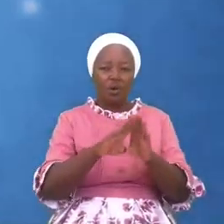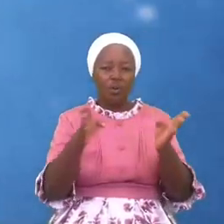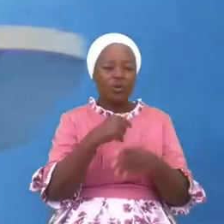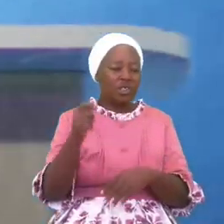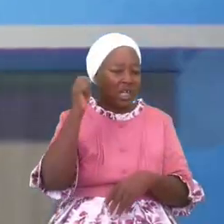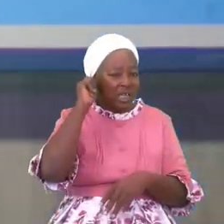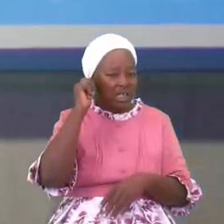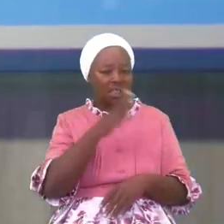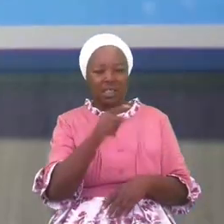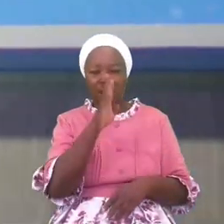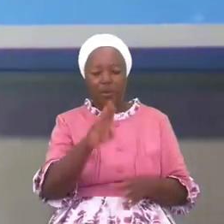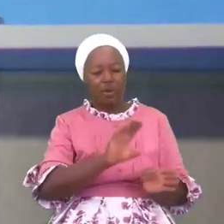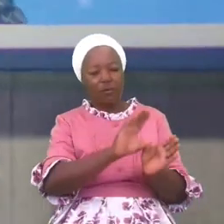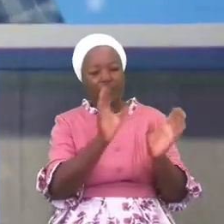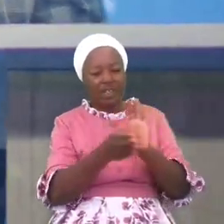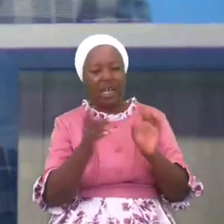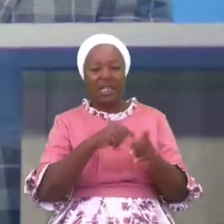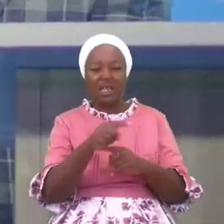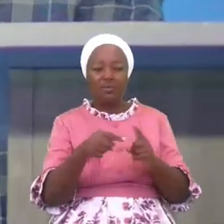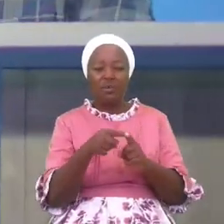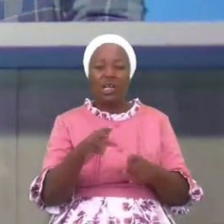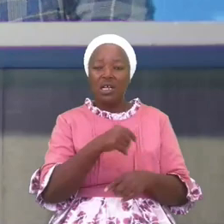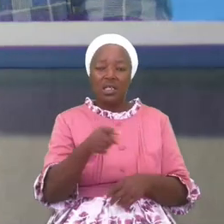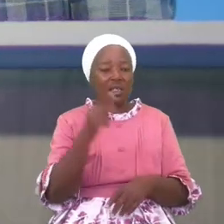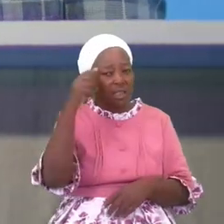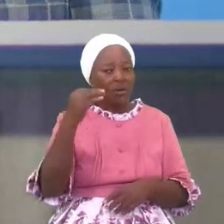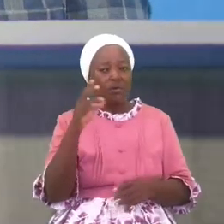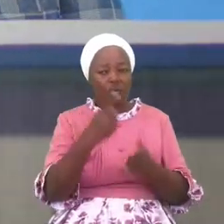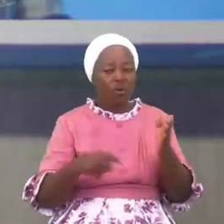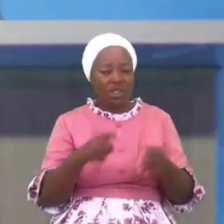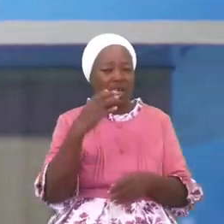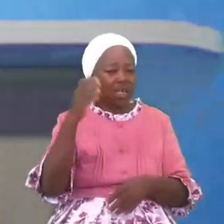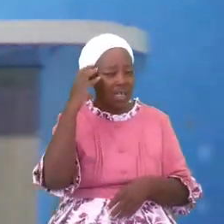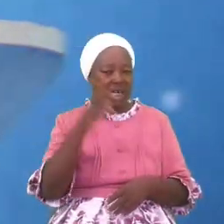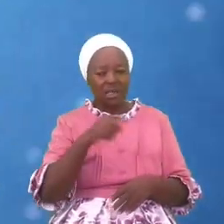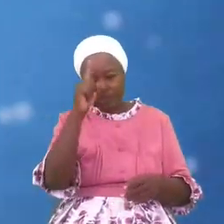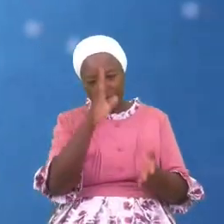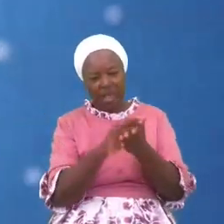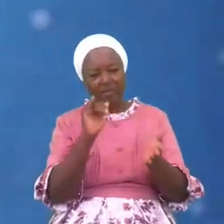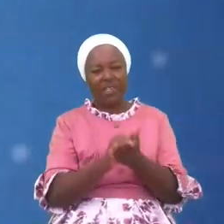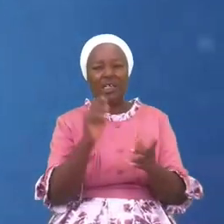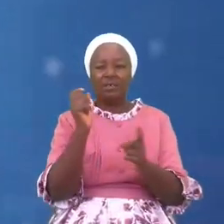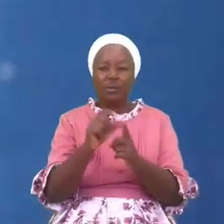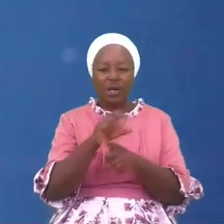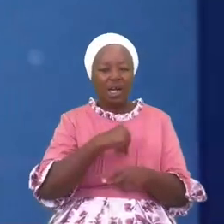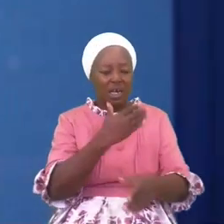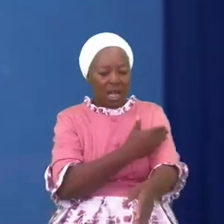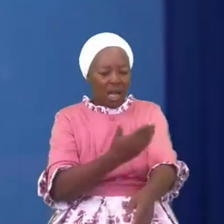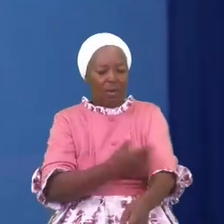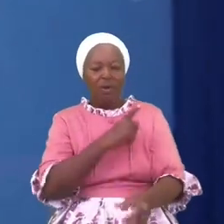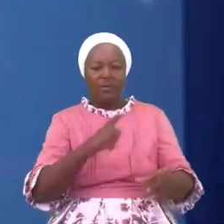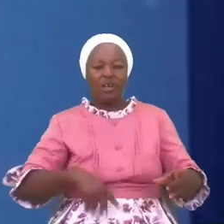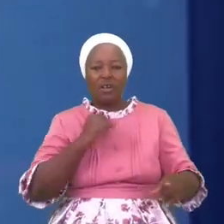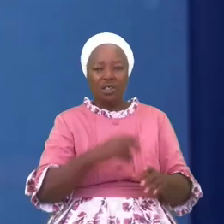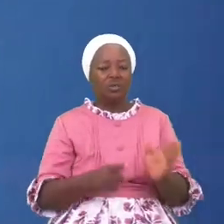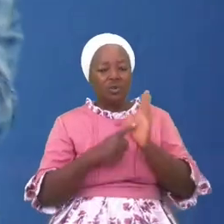they believe the report, and the arm of the Lord is revealed unto them, they will be converted. And then the last